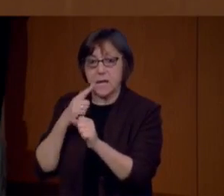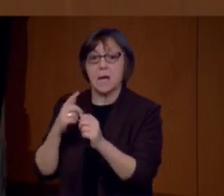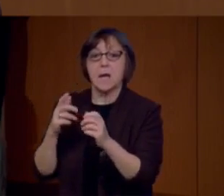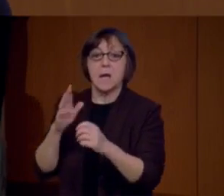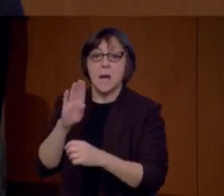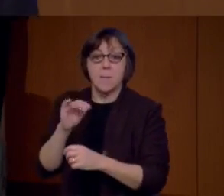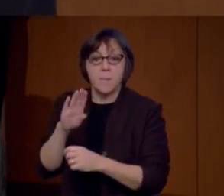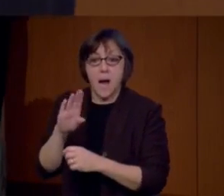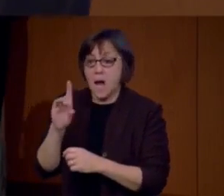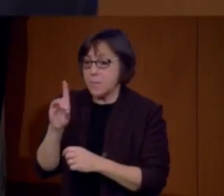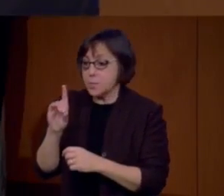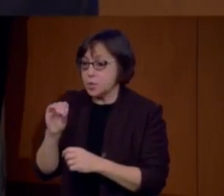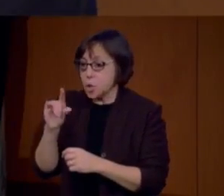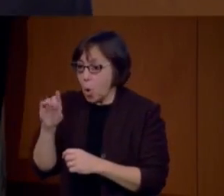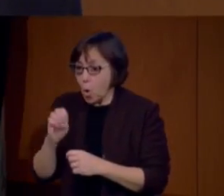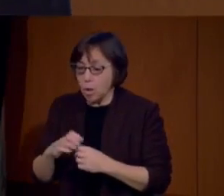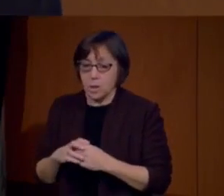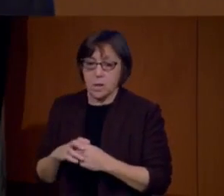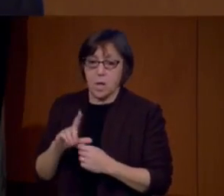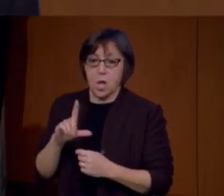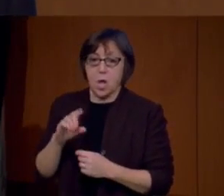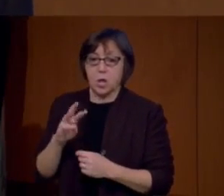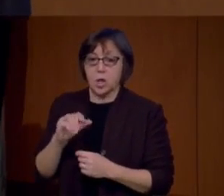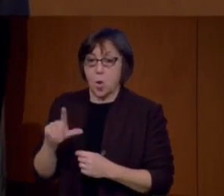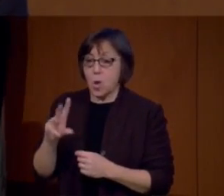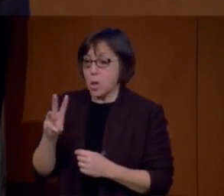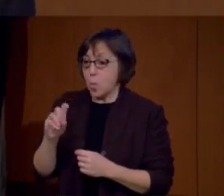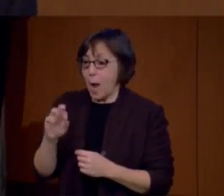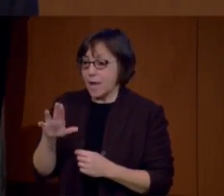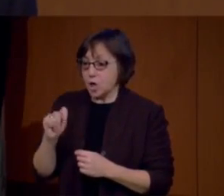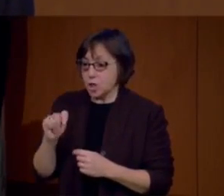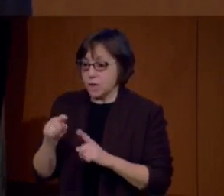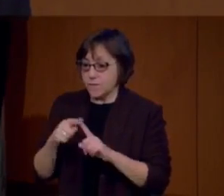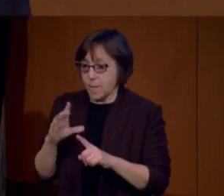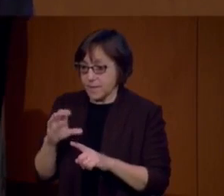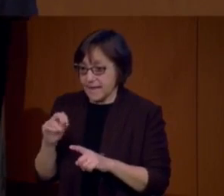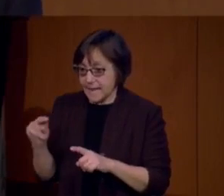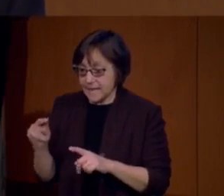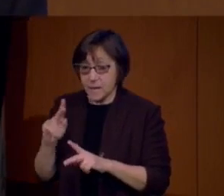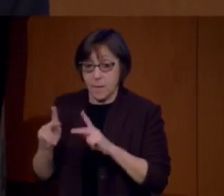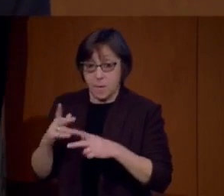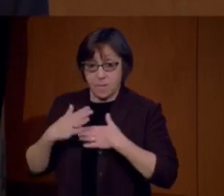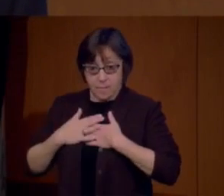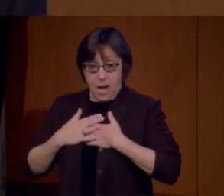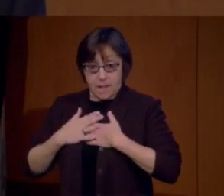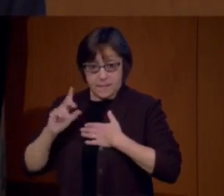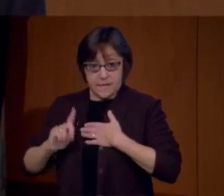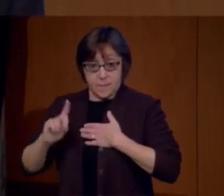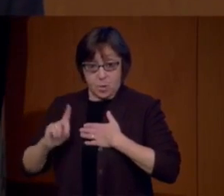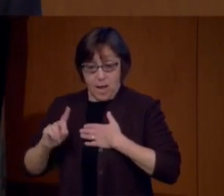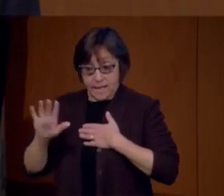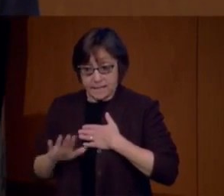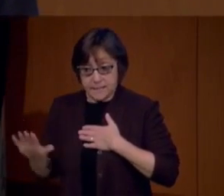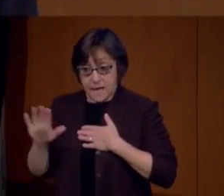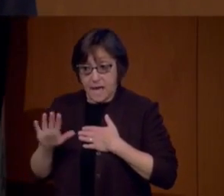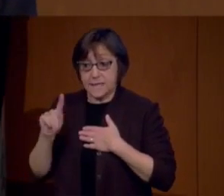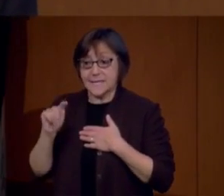and Lowell Weicker from Connecticut and others. And people on my side of the aisle, on the Democratic side of the aisle,